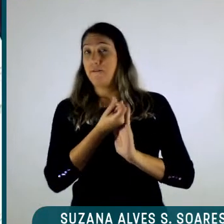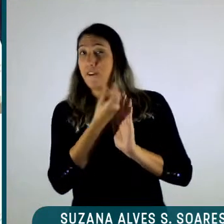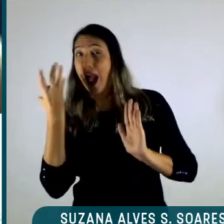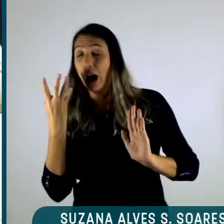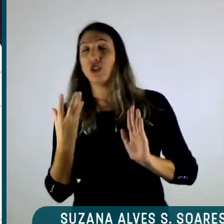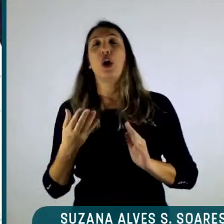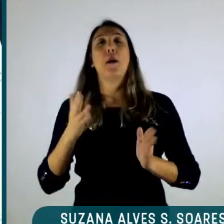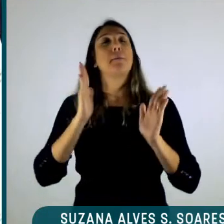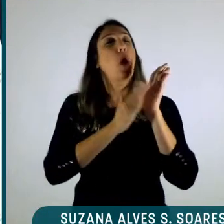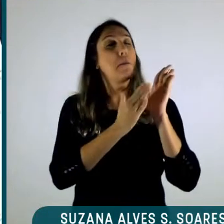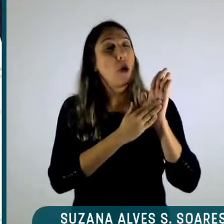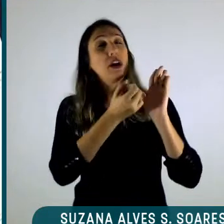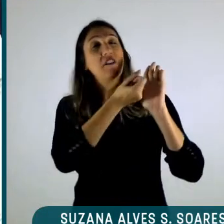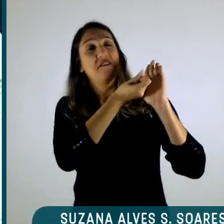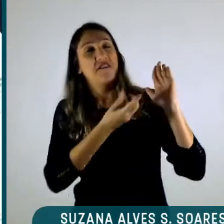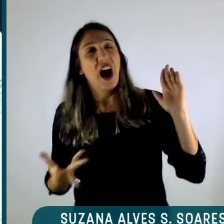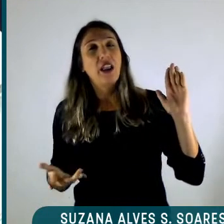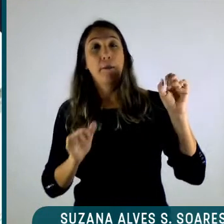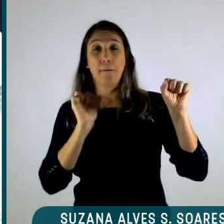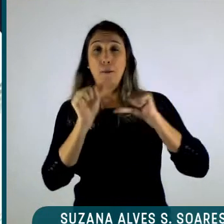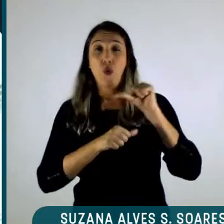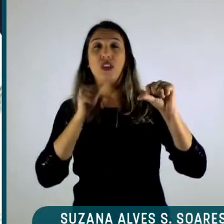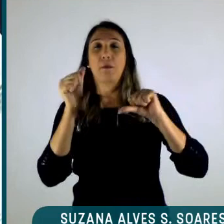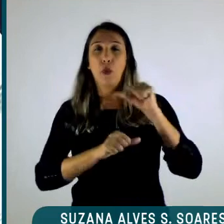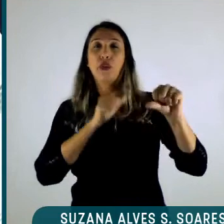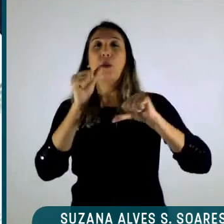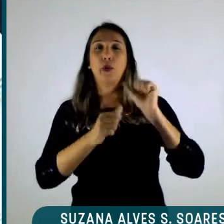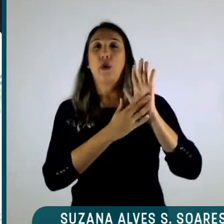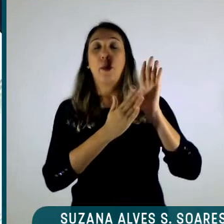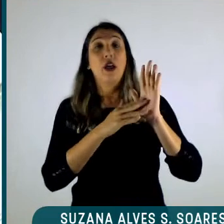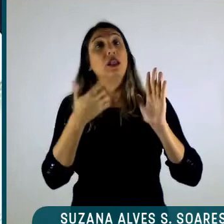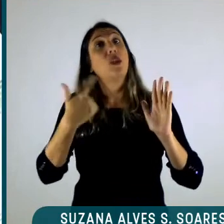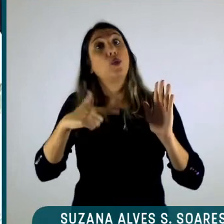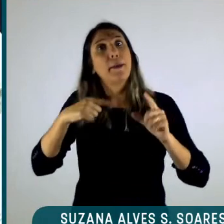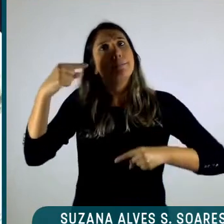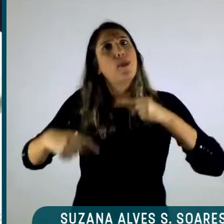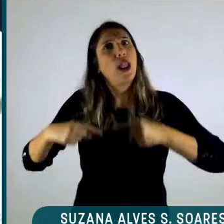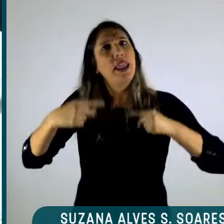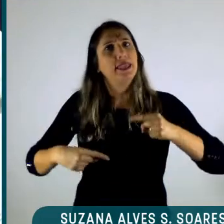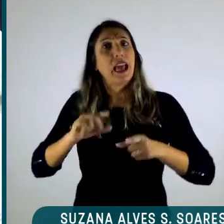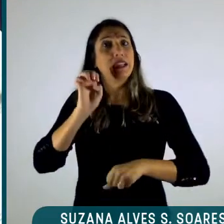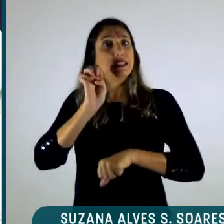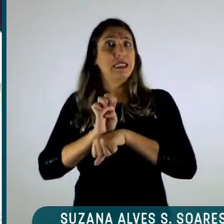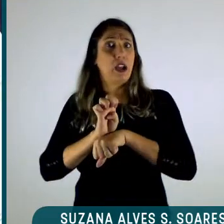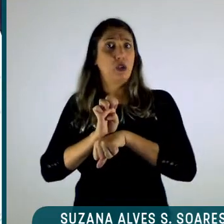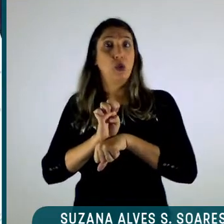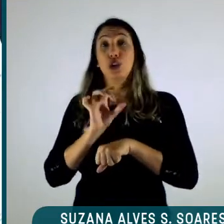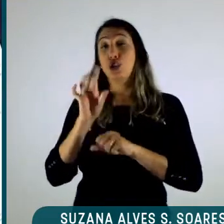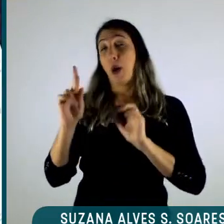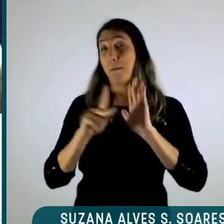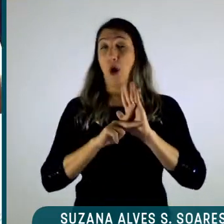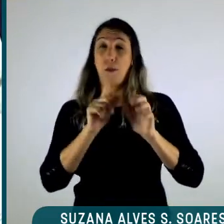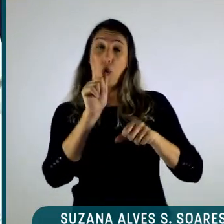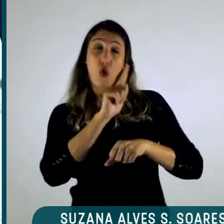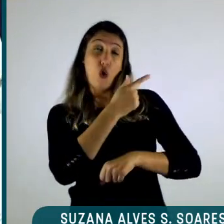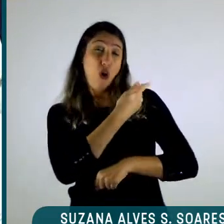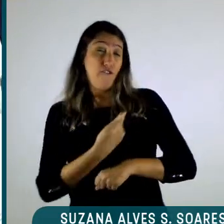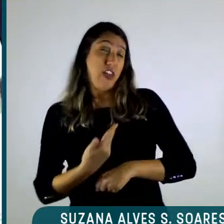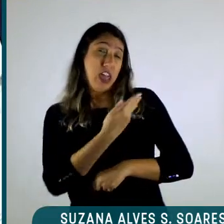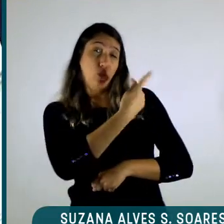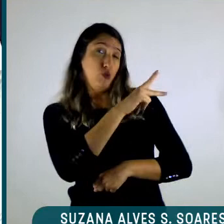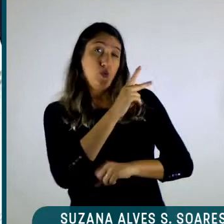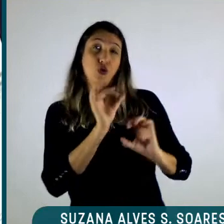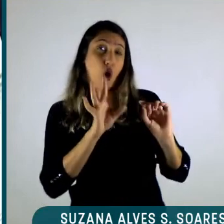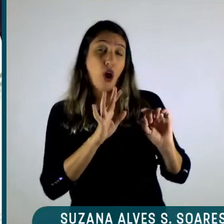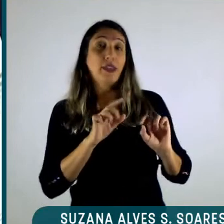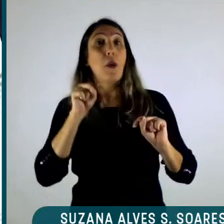of governments, the number of proposals that are being changed, and we do not have a state policy. We have government